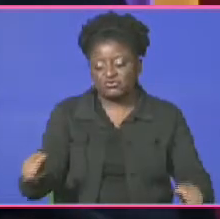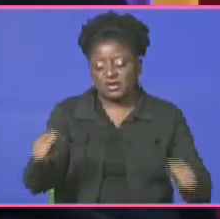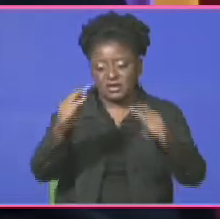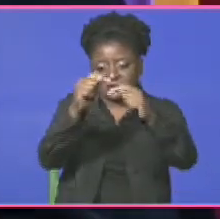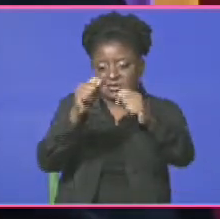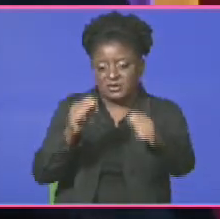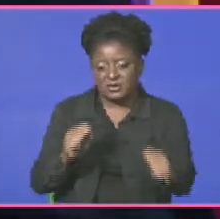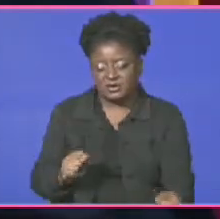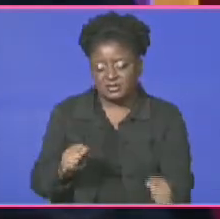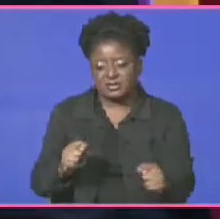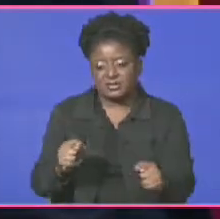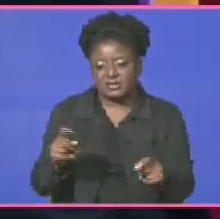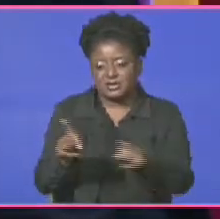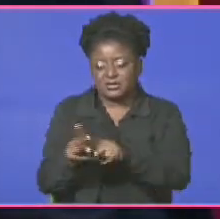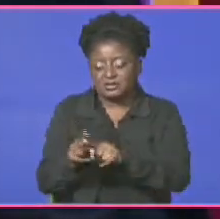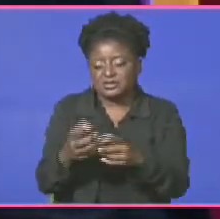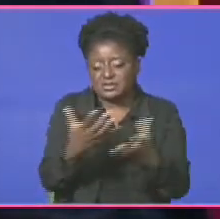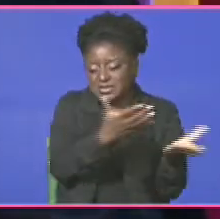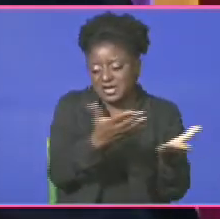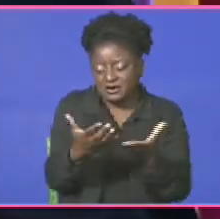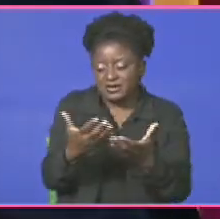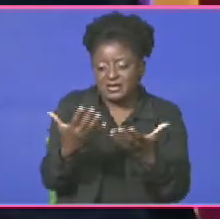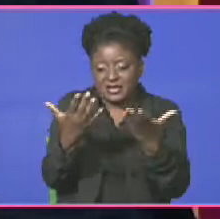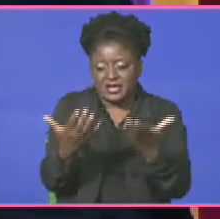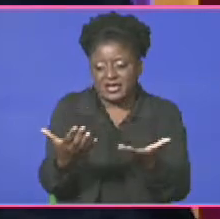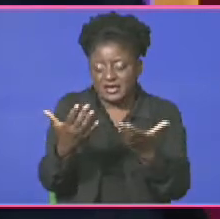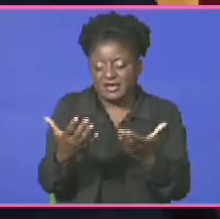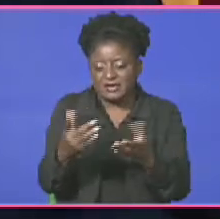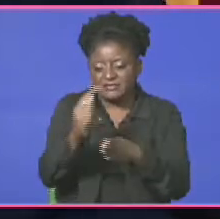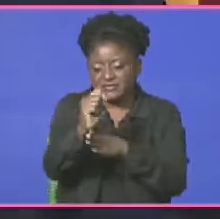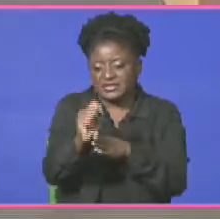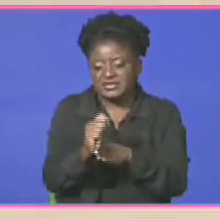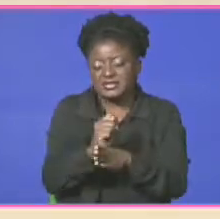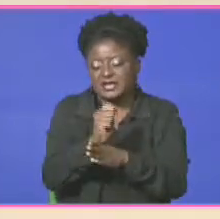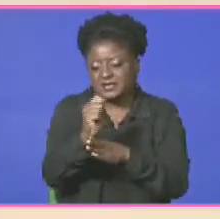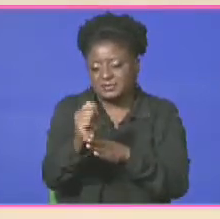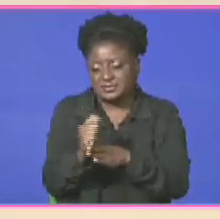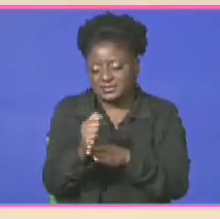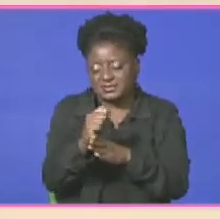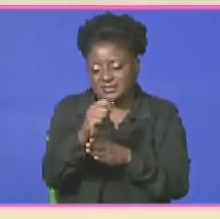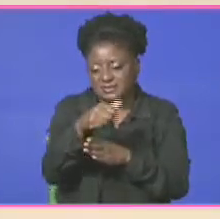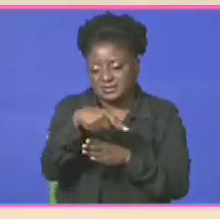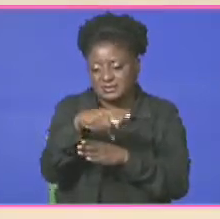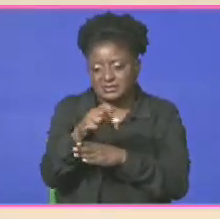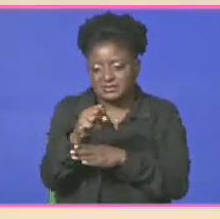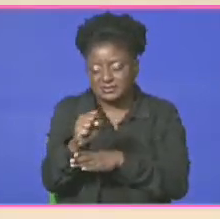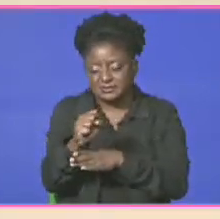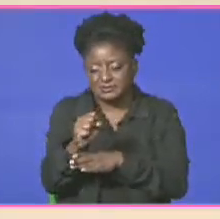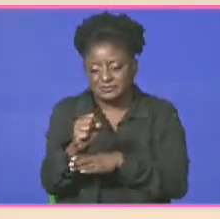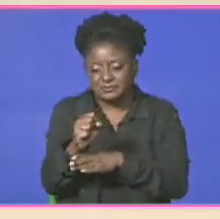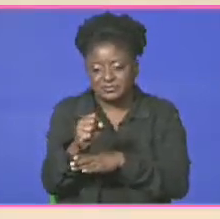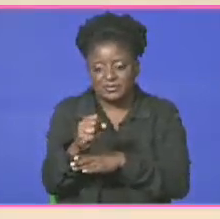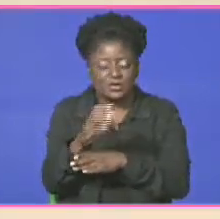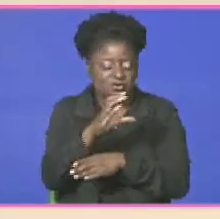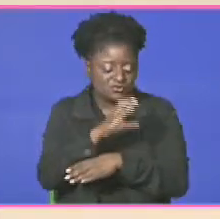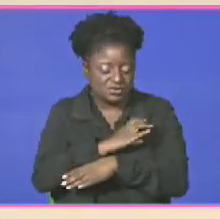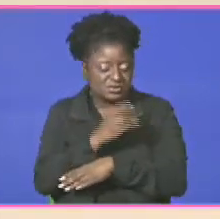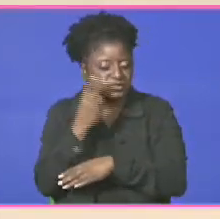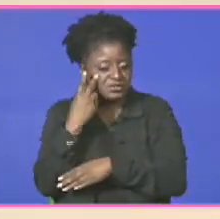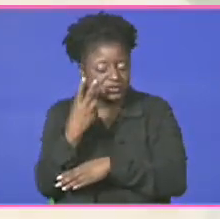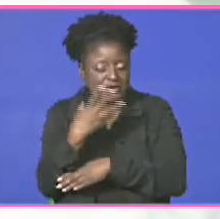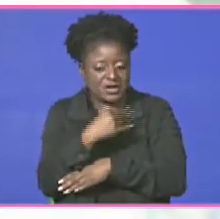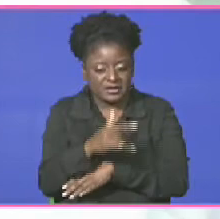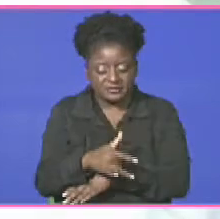stack of big tapes. Like, you had to carry like 5 or 6 of them because they were like 30 minutes at a time. As you can imagine, Christie saw and felt a